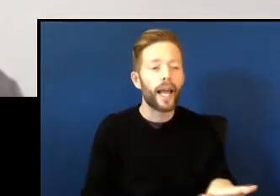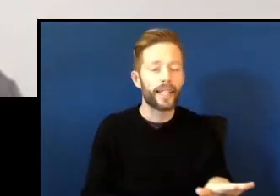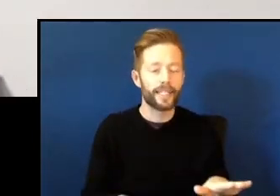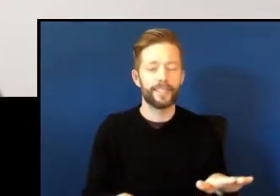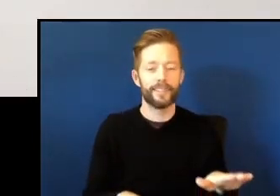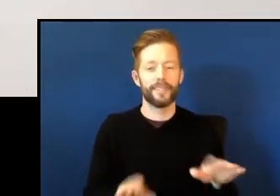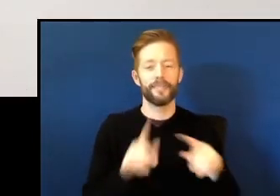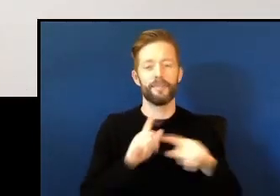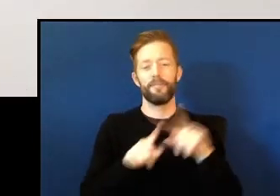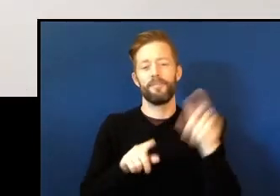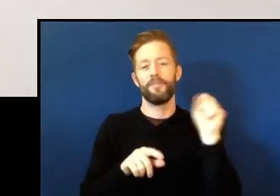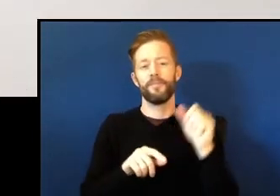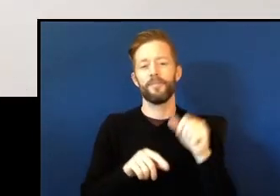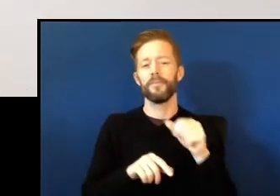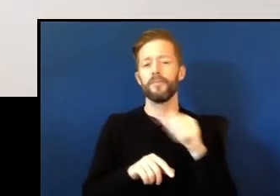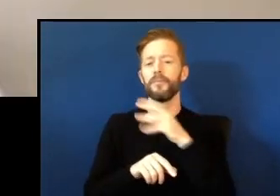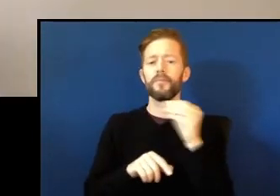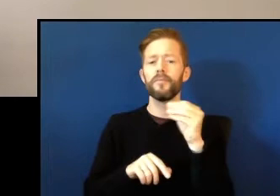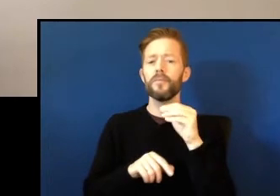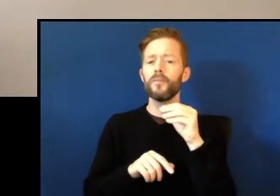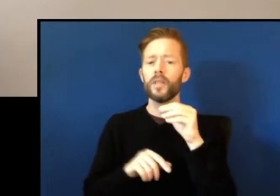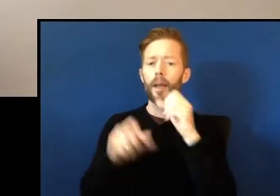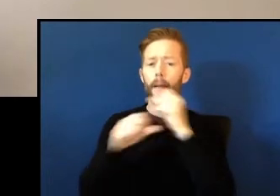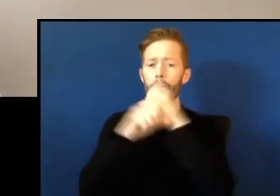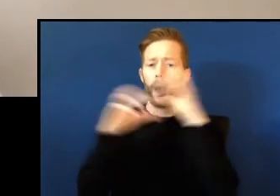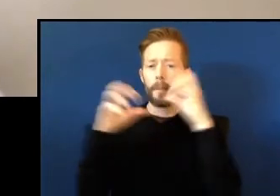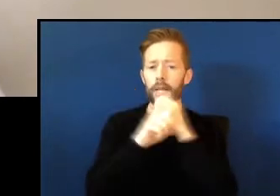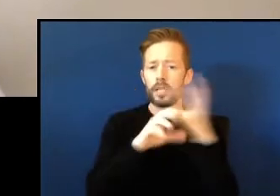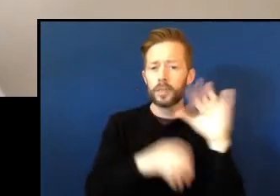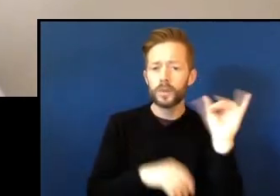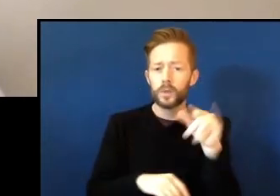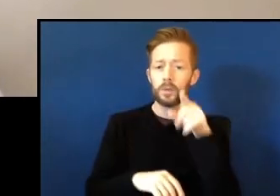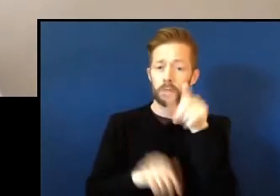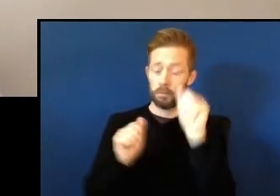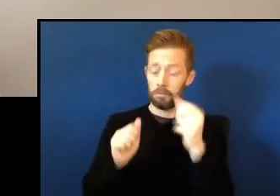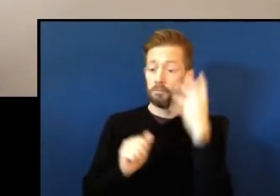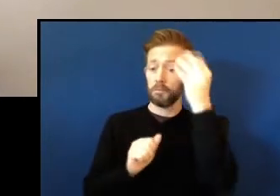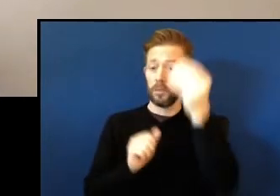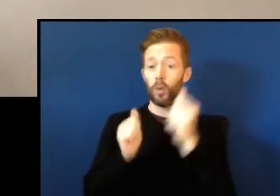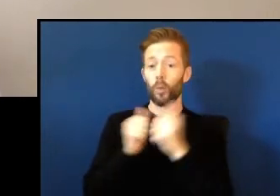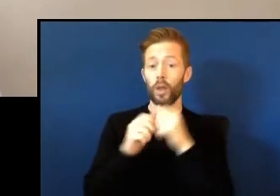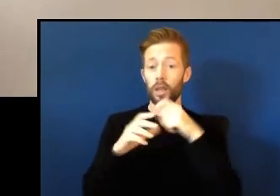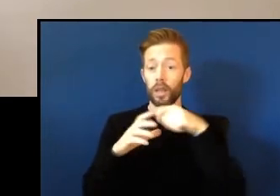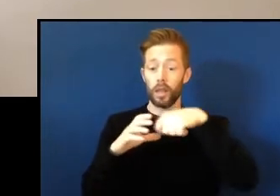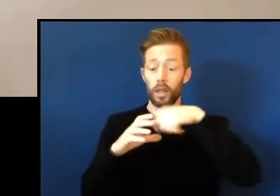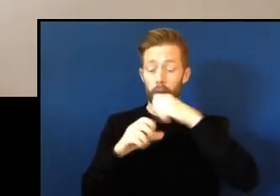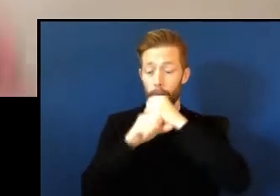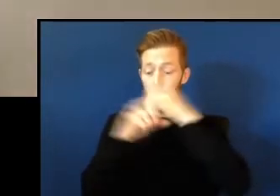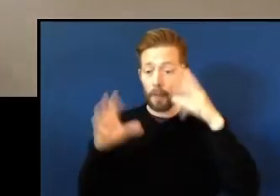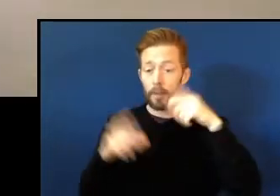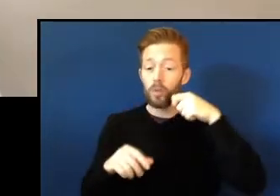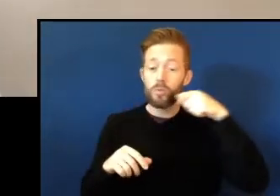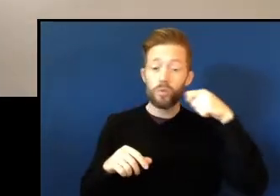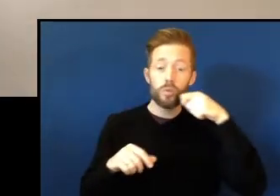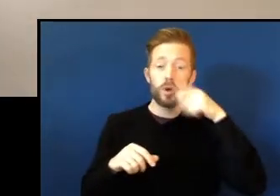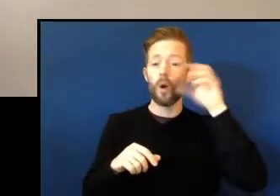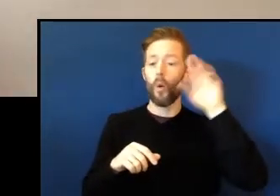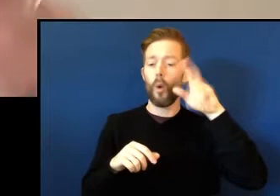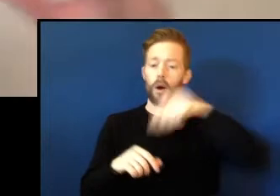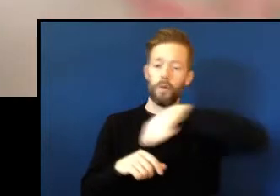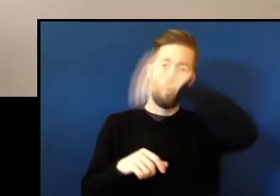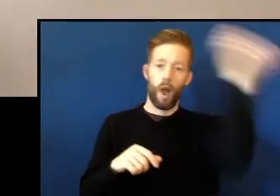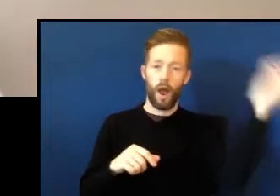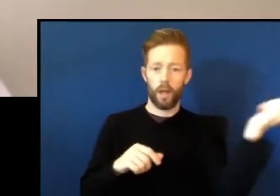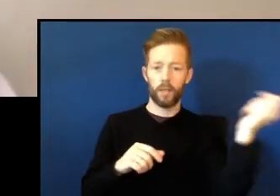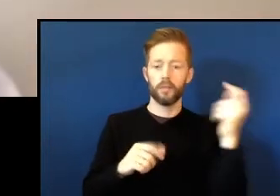but yeah. and even bubbles. You can go outside with bubbles or the bubble wand